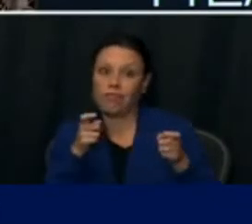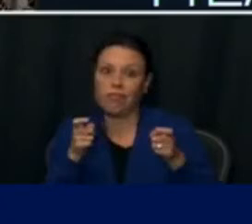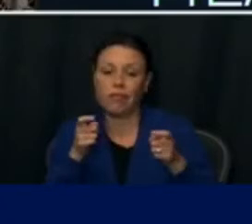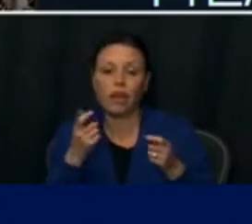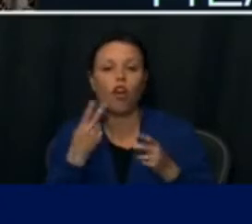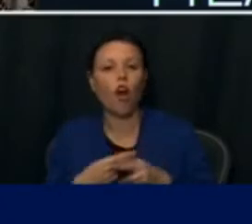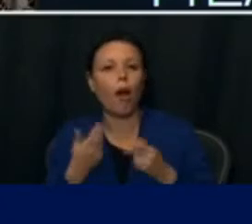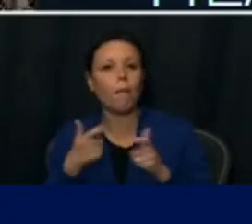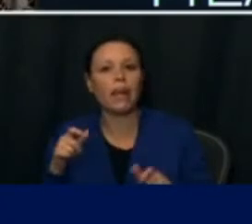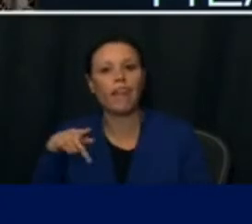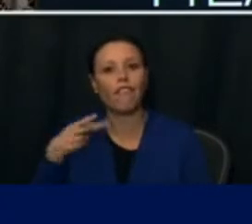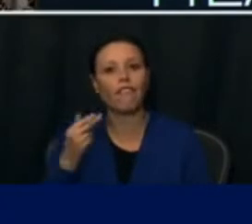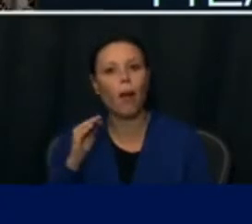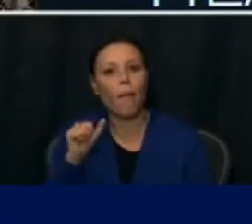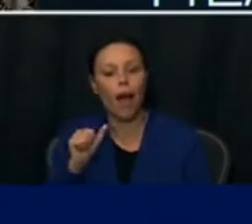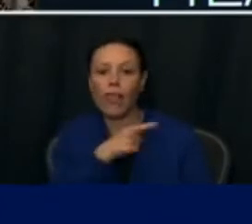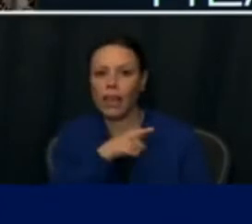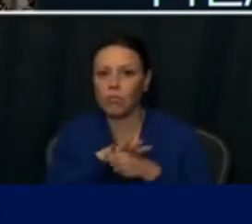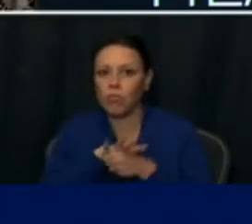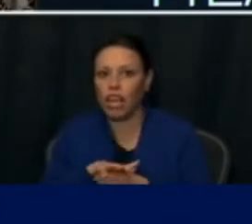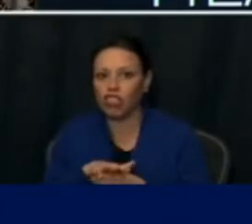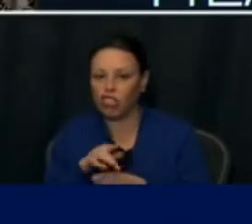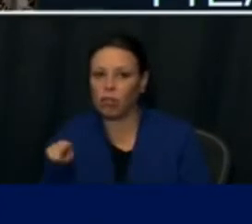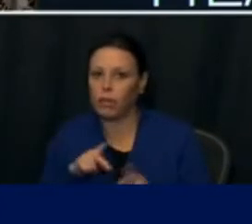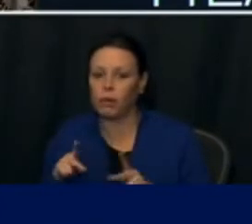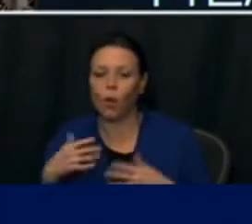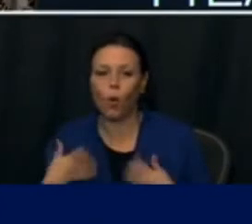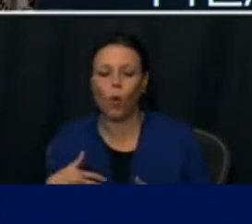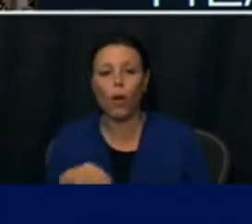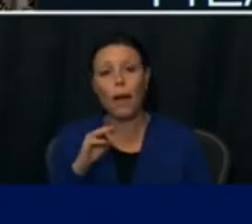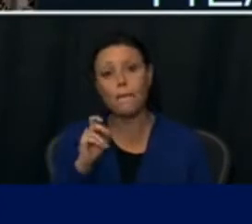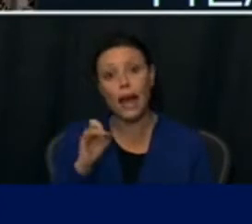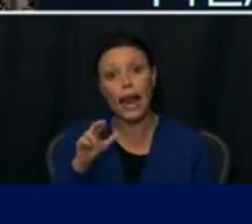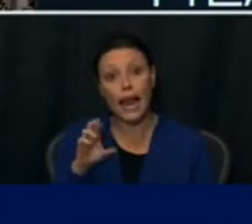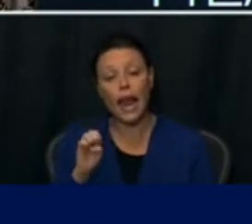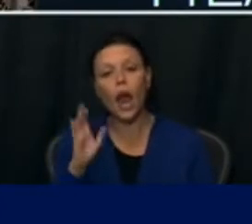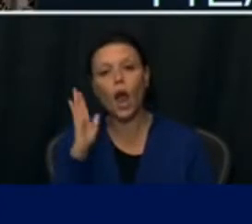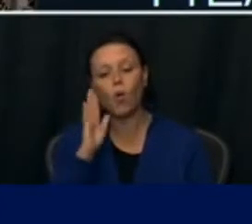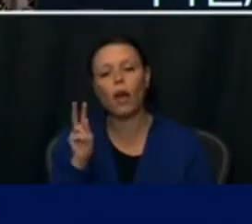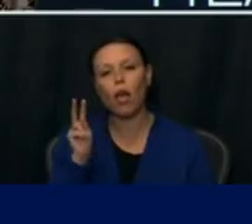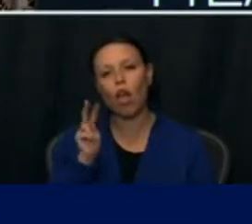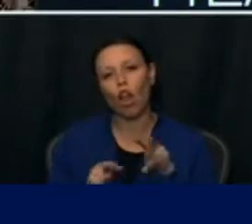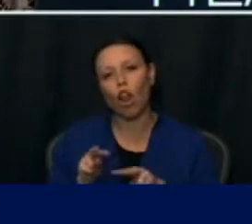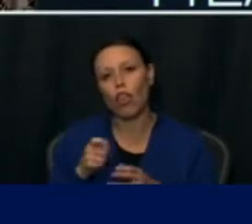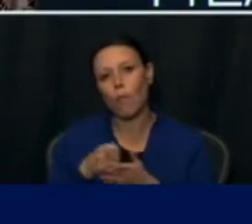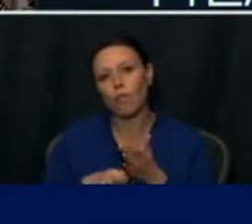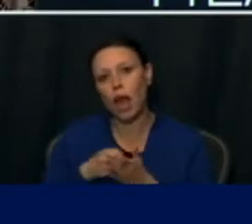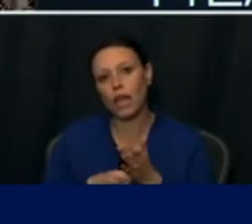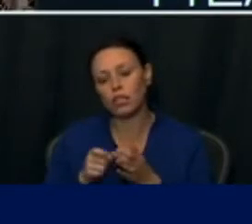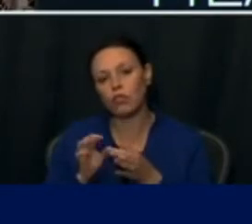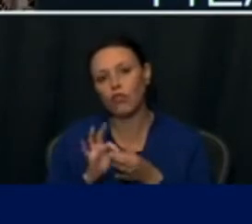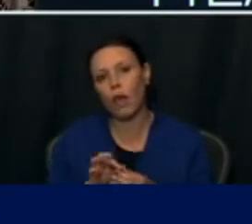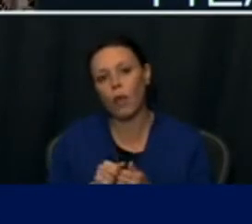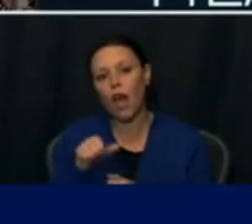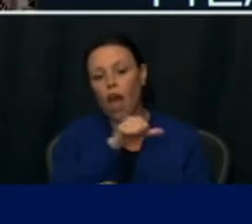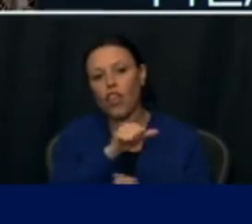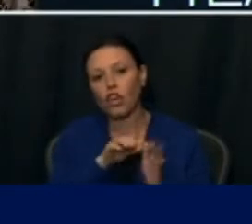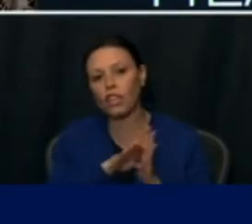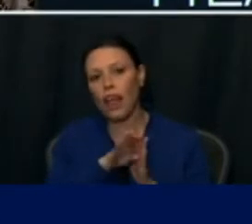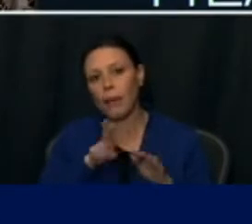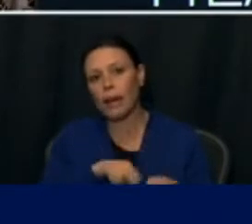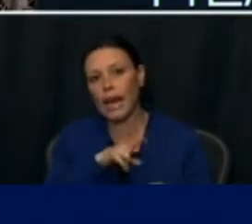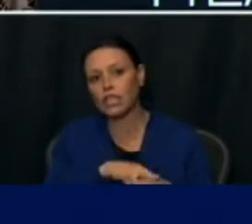uh putting pressure on people like you wouldn't believe Medicare will now look at the price that other developed Nations pay for